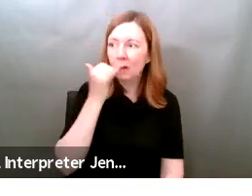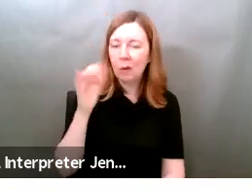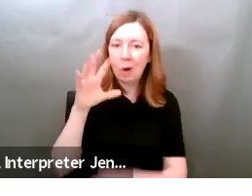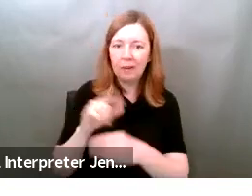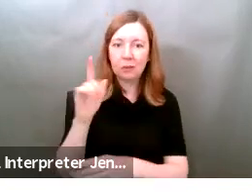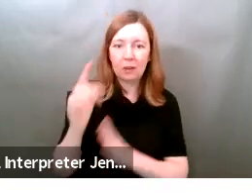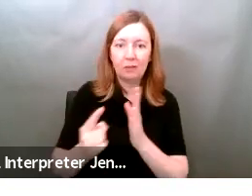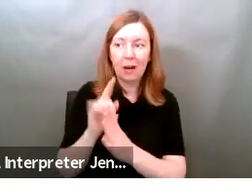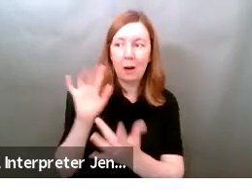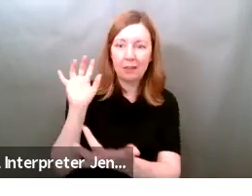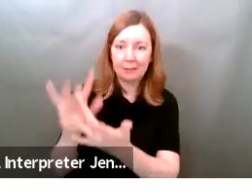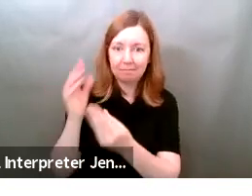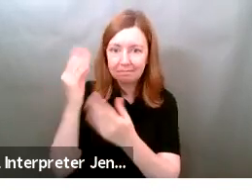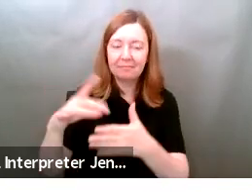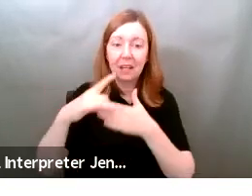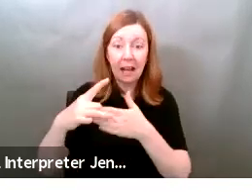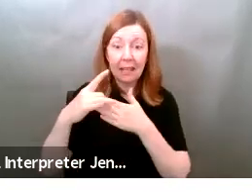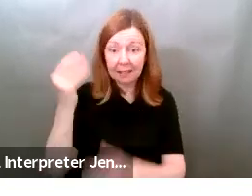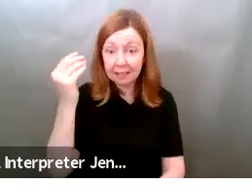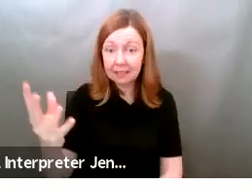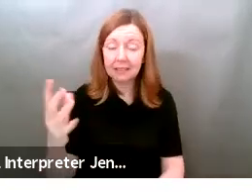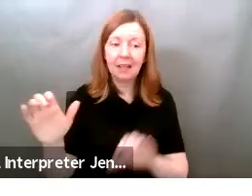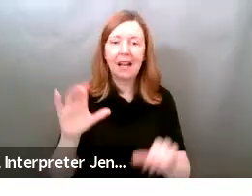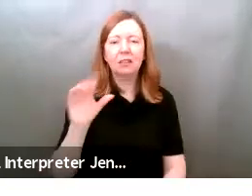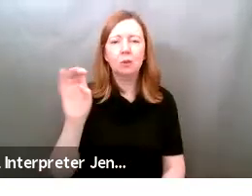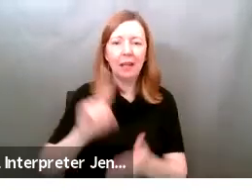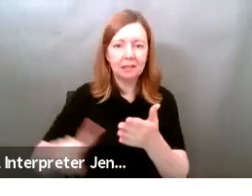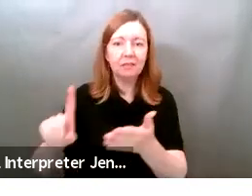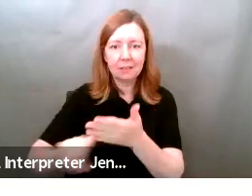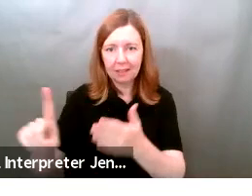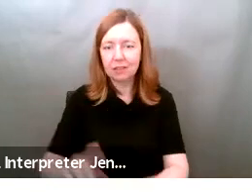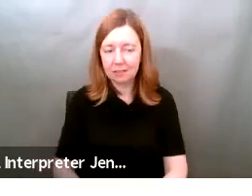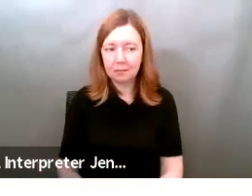report to provide guidance and do case investigations.